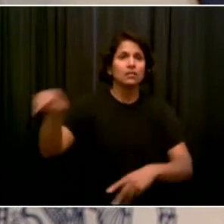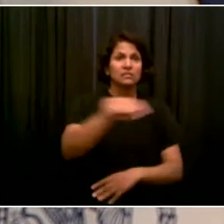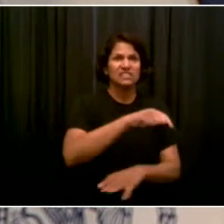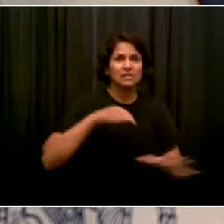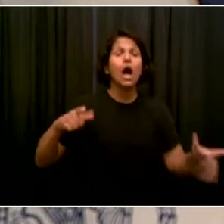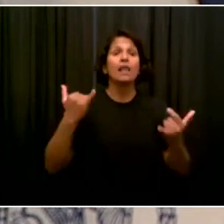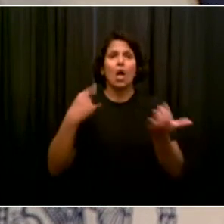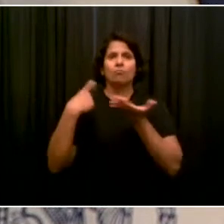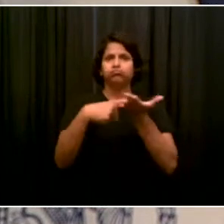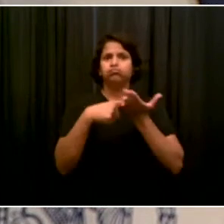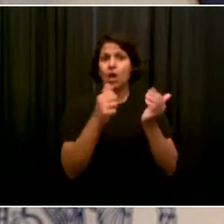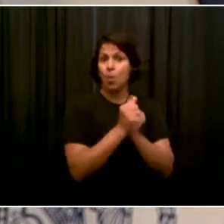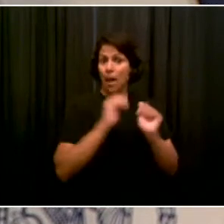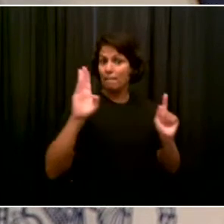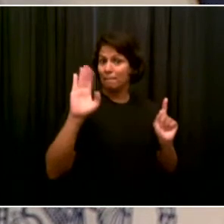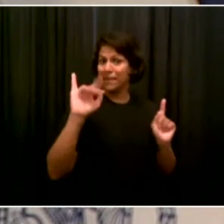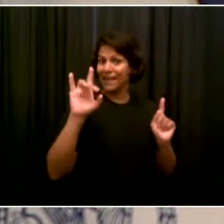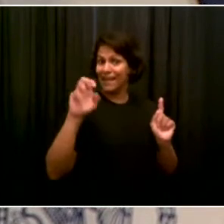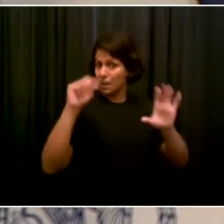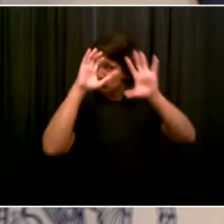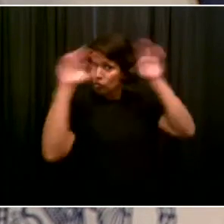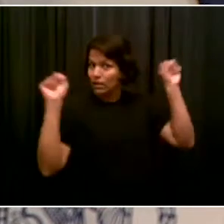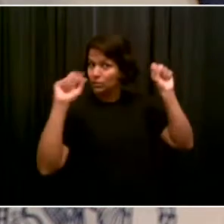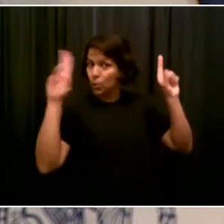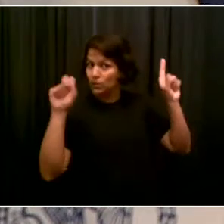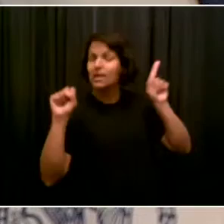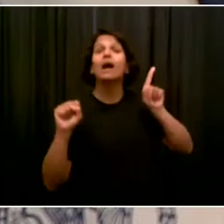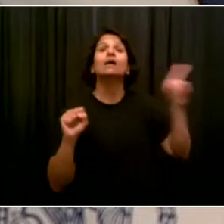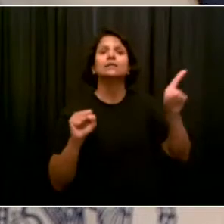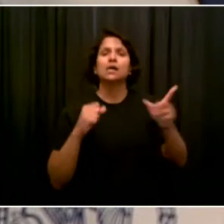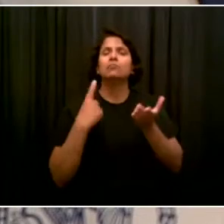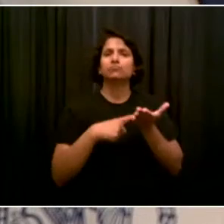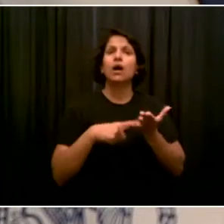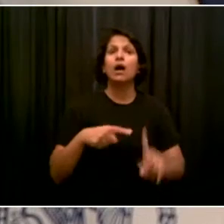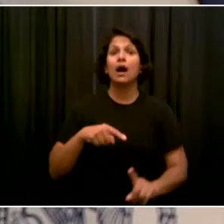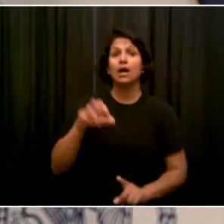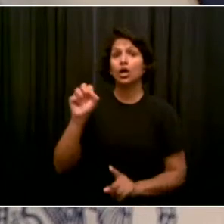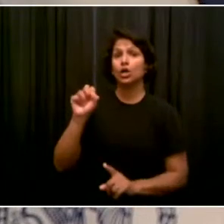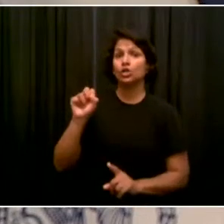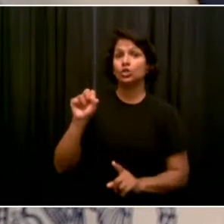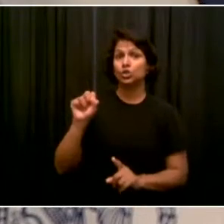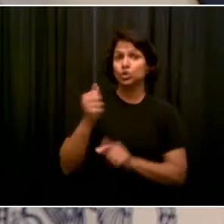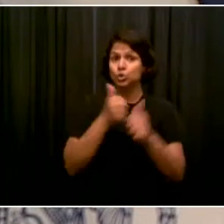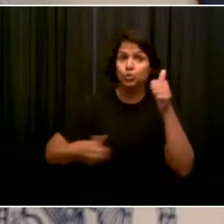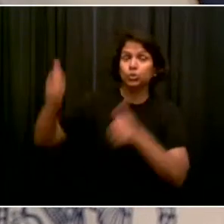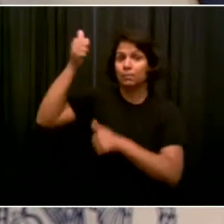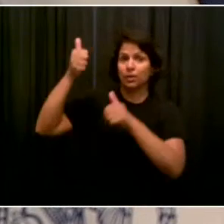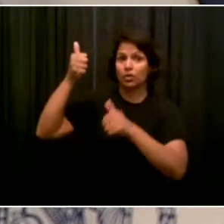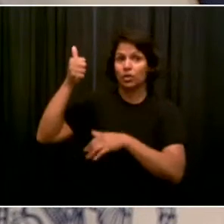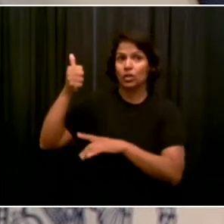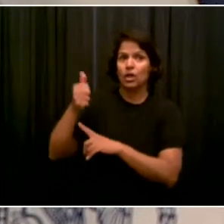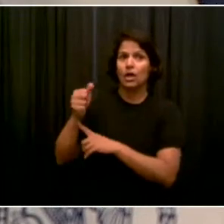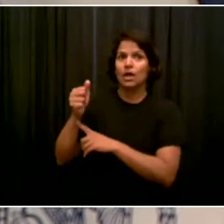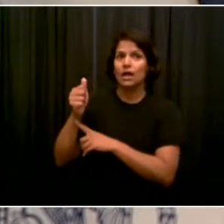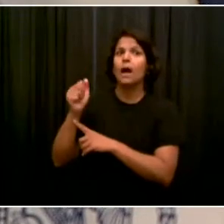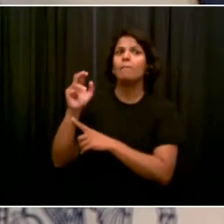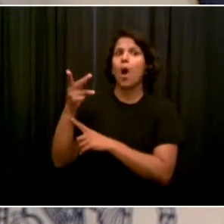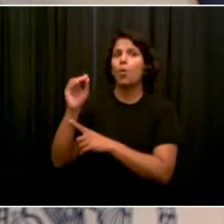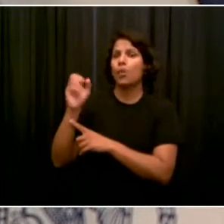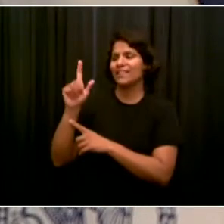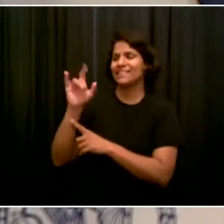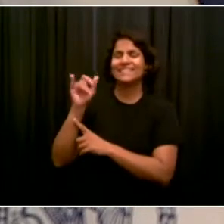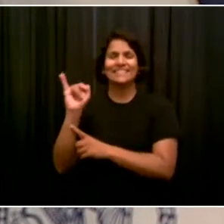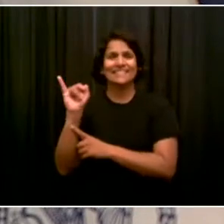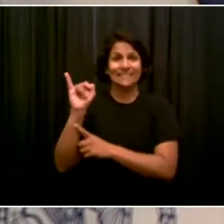Chuck Schumer, Speaker Nancy Pelosi, we're seeing real movement on infrastructure. It's going to make a huge difference, helping New York City to